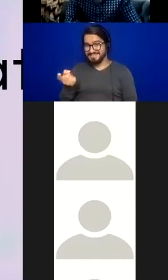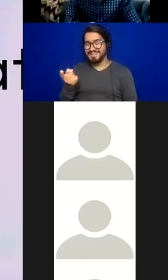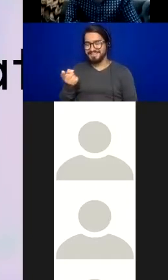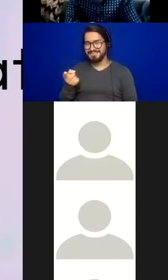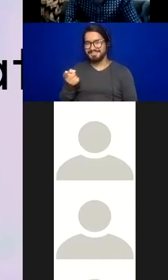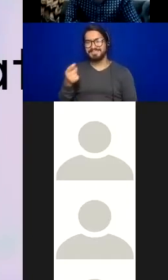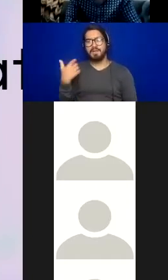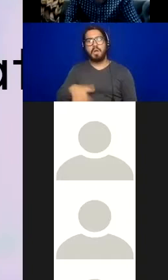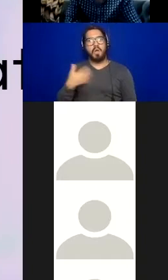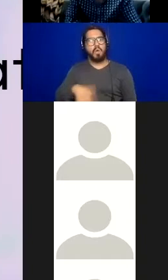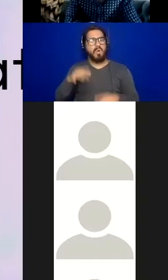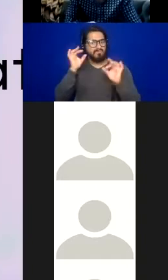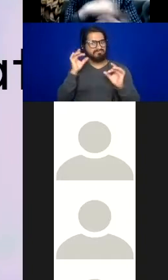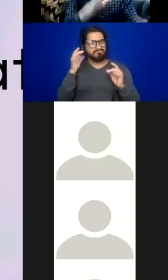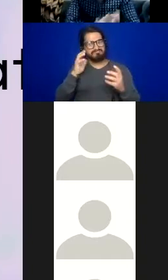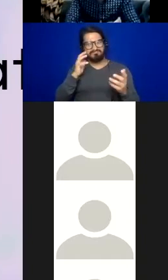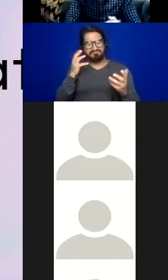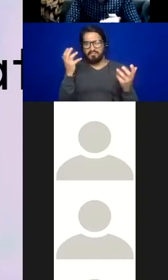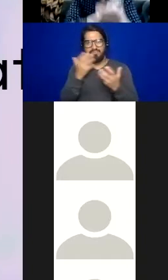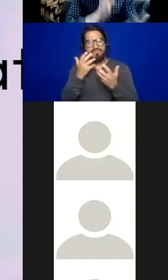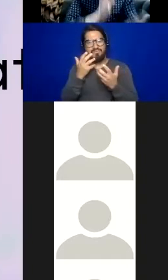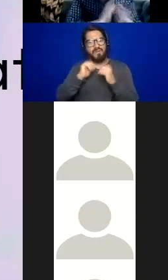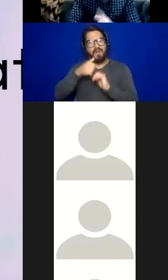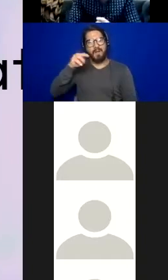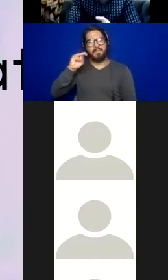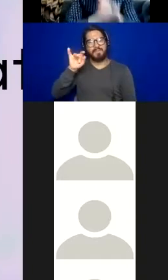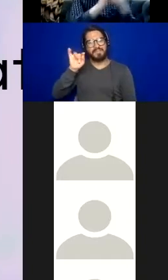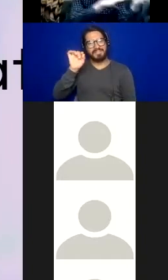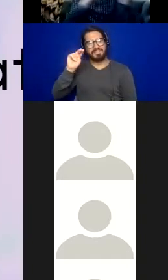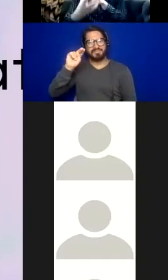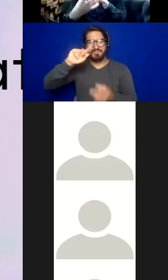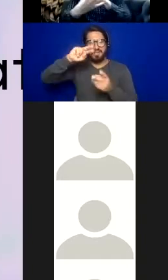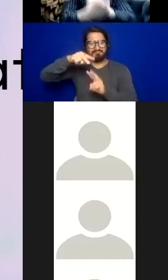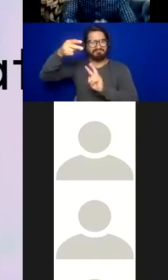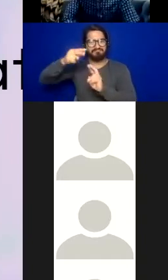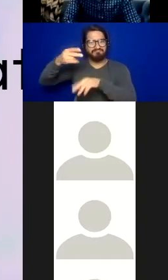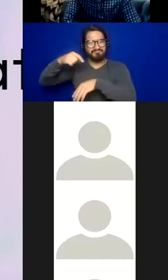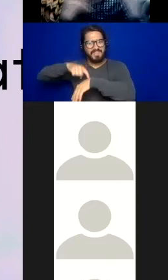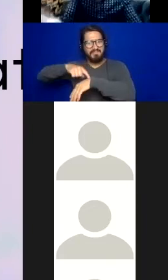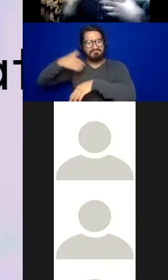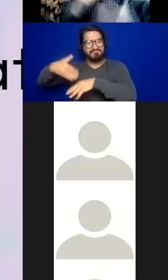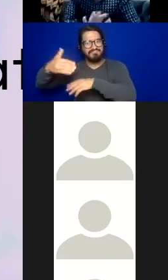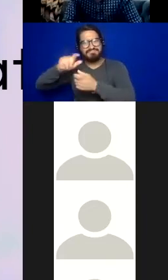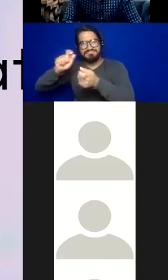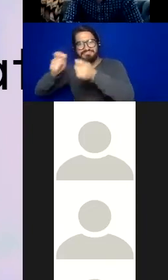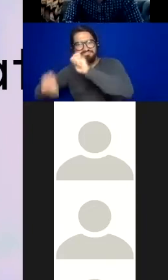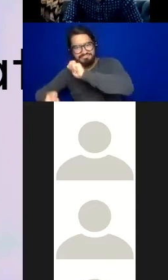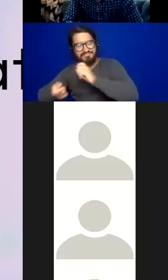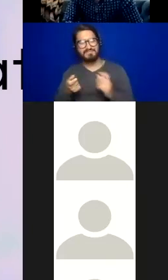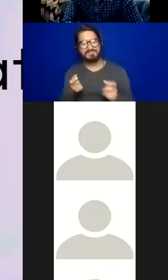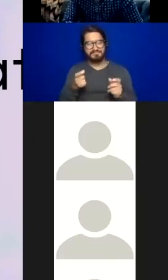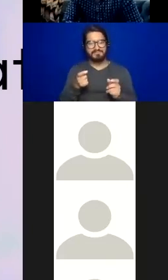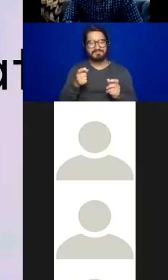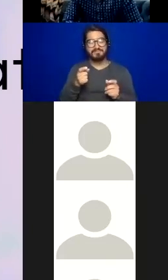oppression can mutate over time, right? And I think that that's really, really true. And you really see that. So another reason is we still